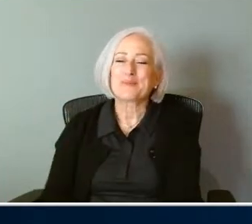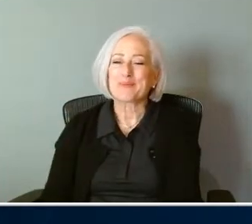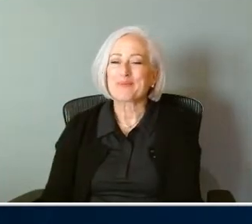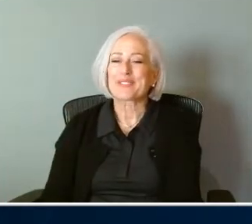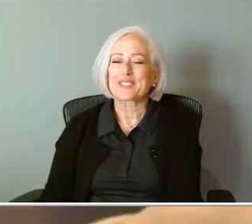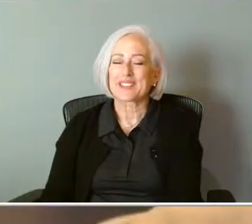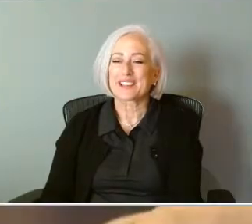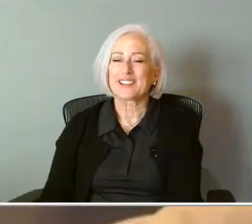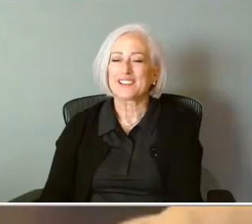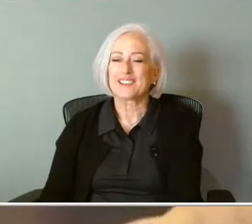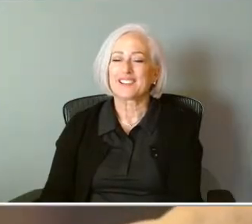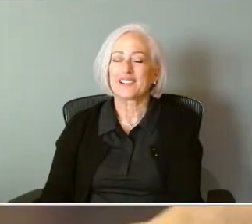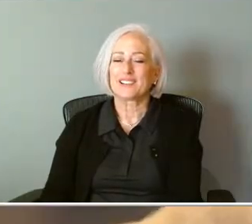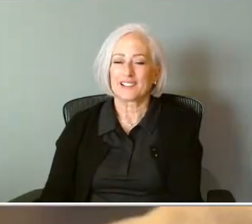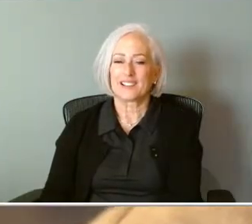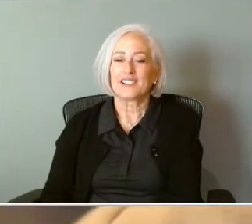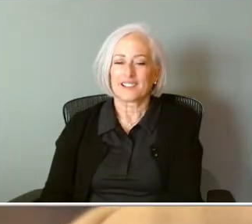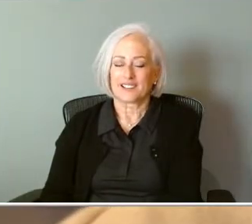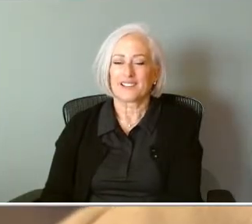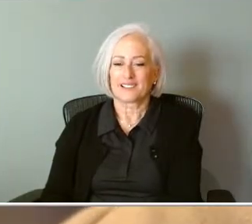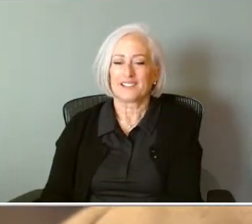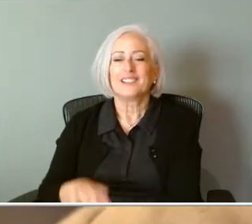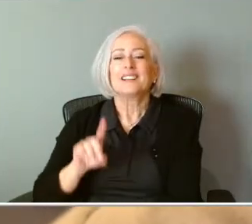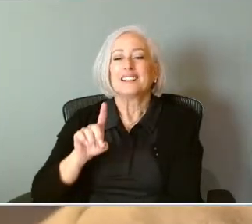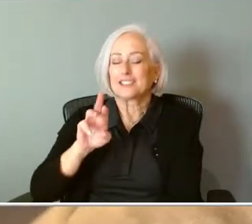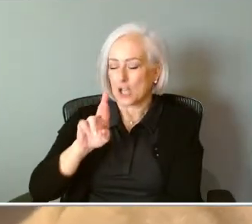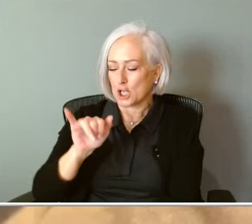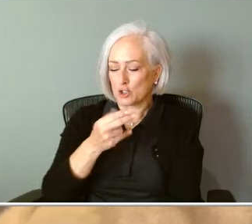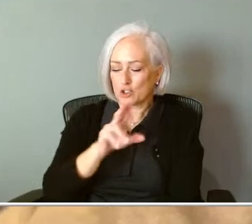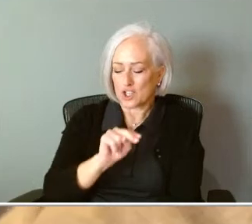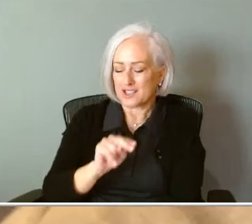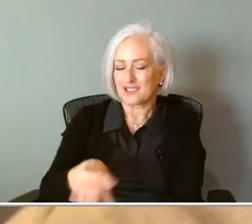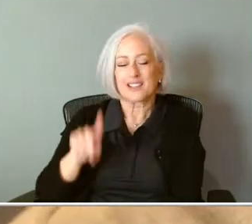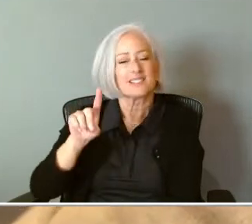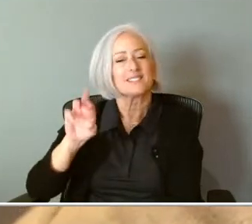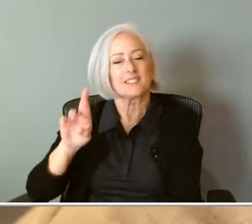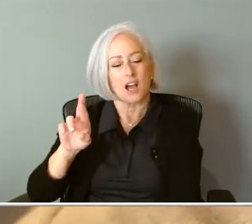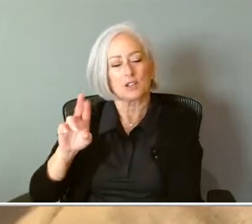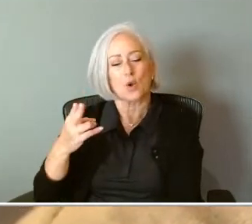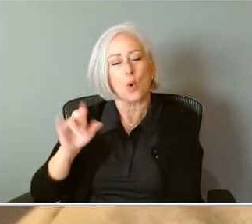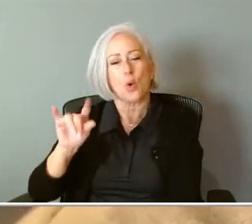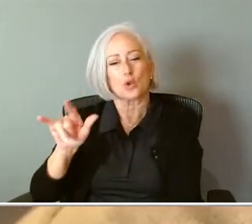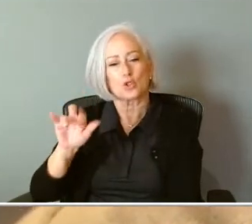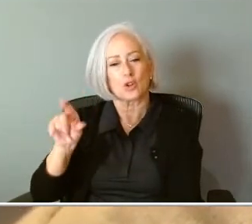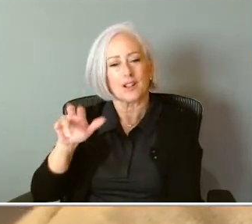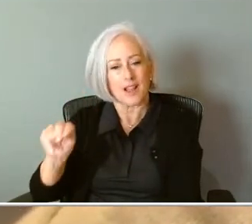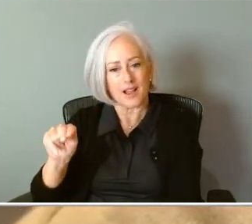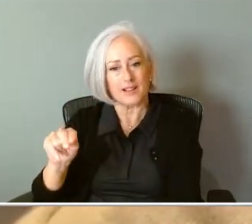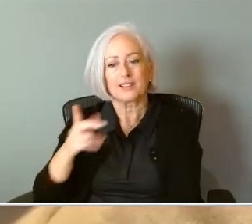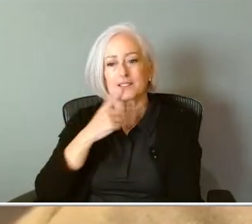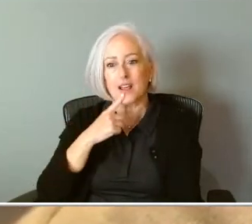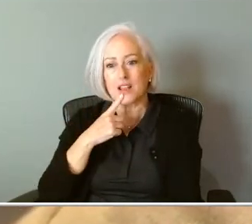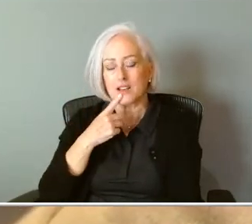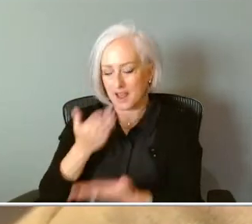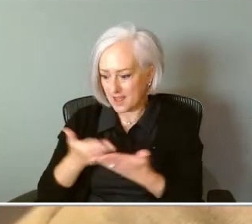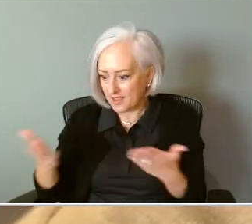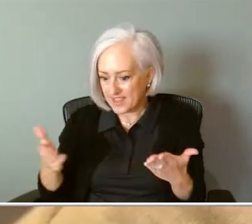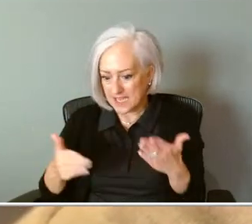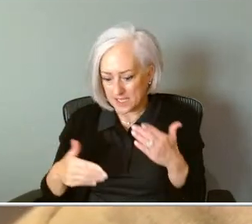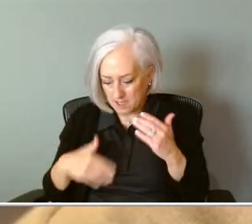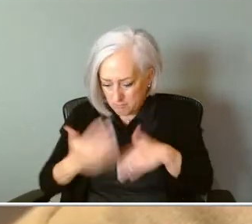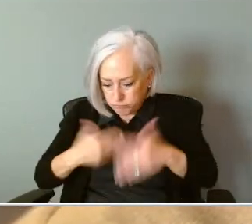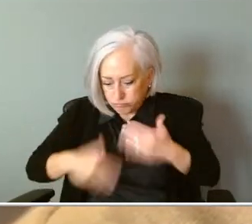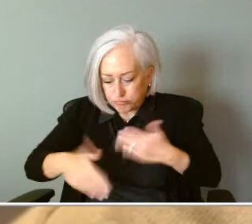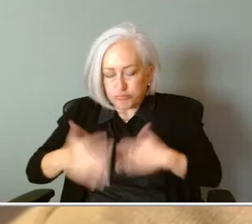Well, it's like Dr. Jensen and Dr. Holzberlein been saying, things are moving at such a rapid pace, and we're